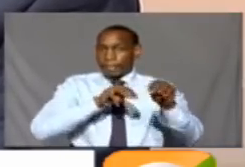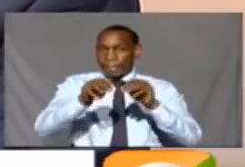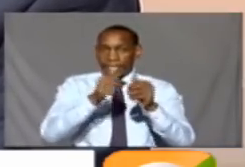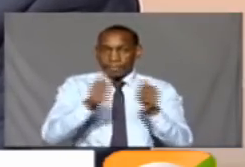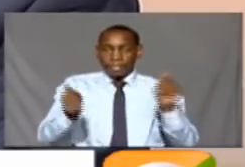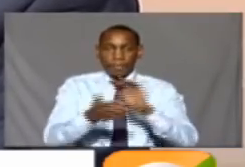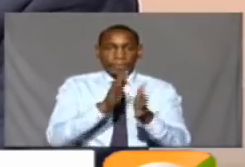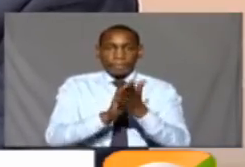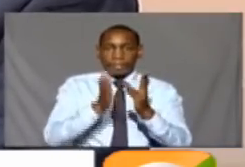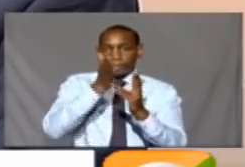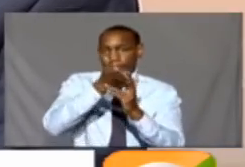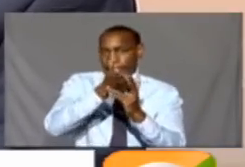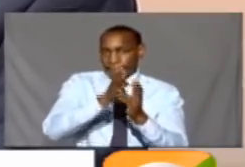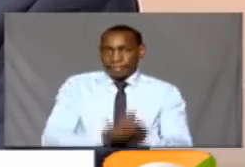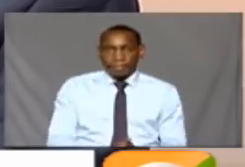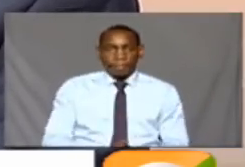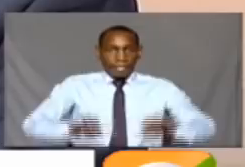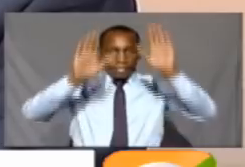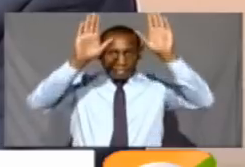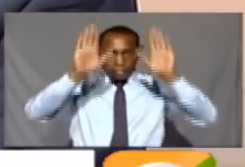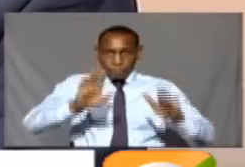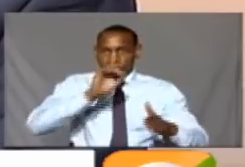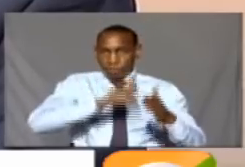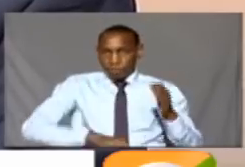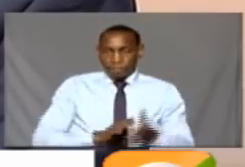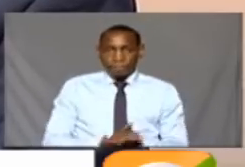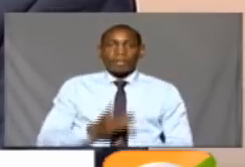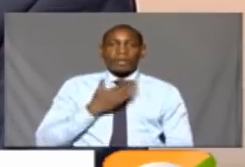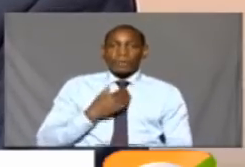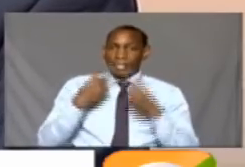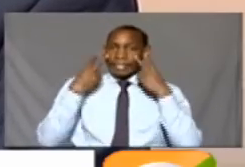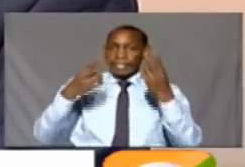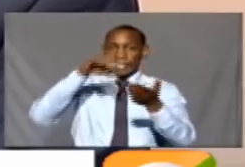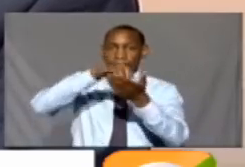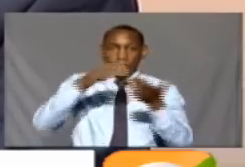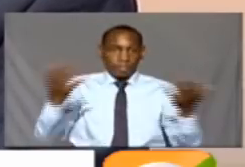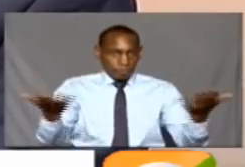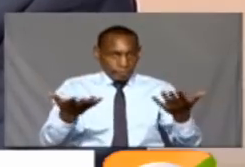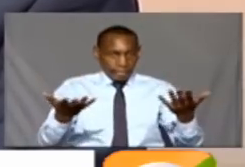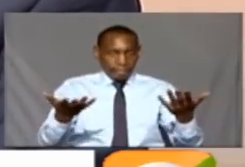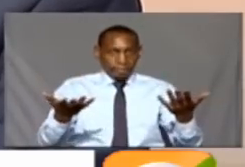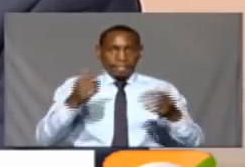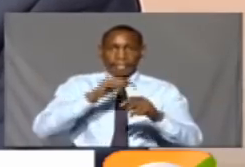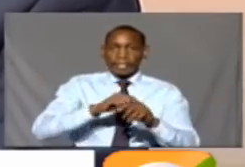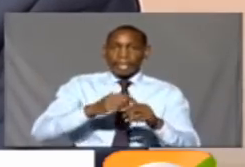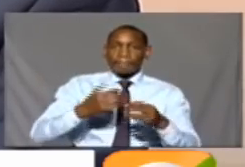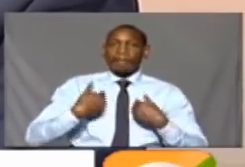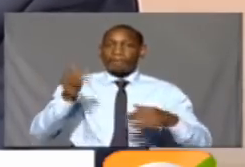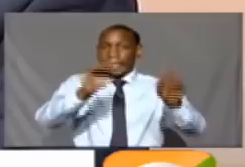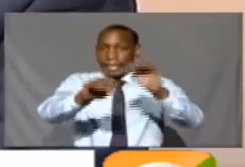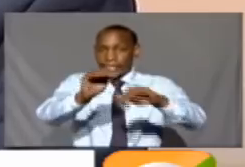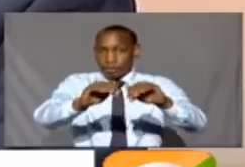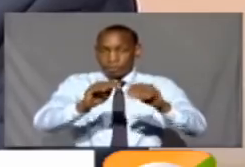without interference. More importantly, I would want to see a situation where when we go to elections,